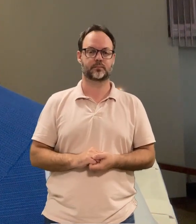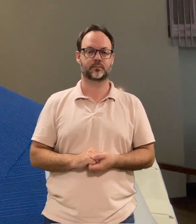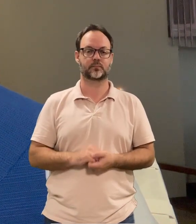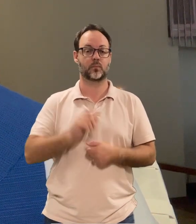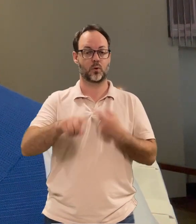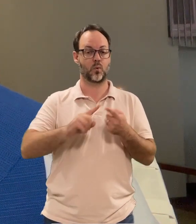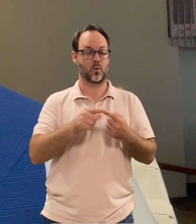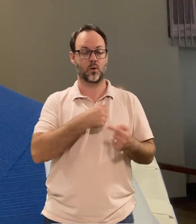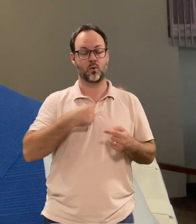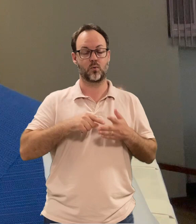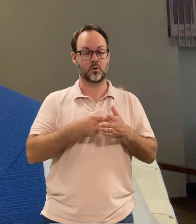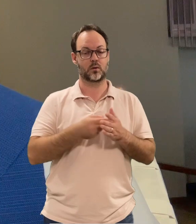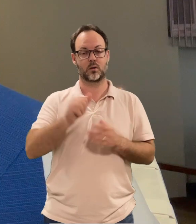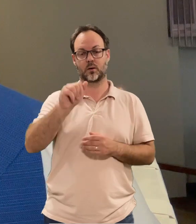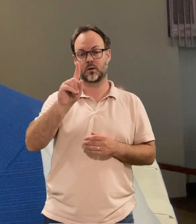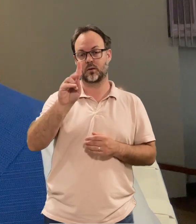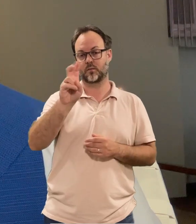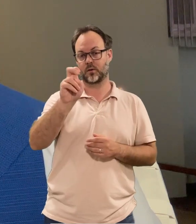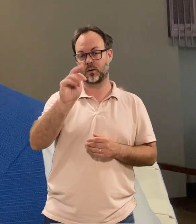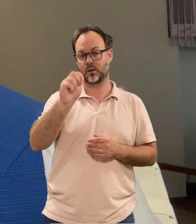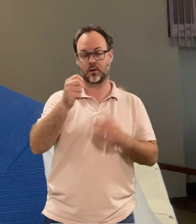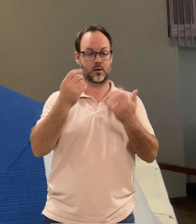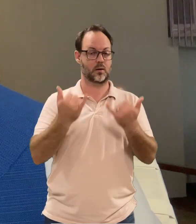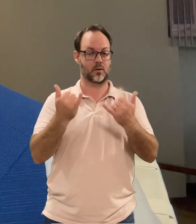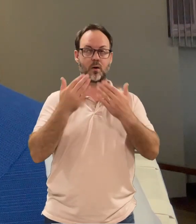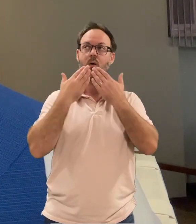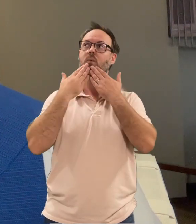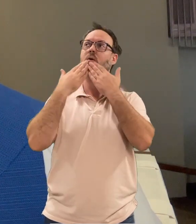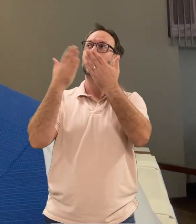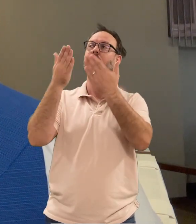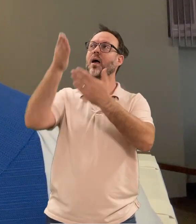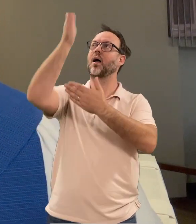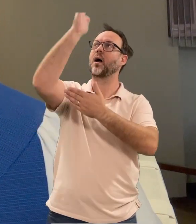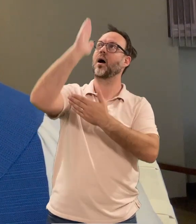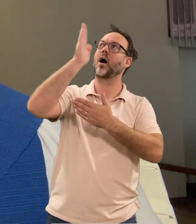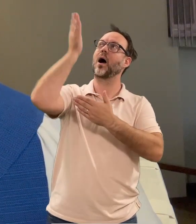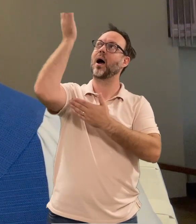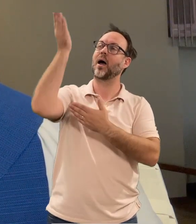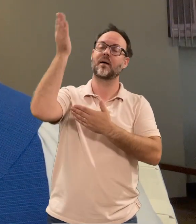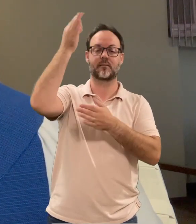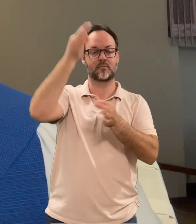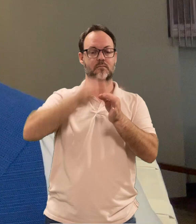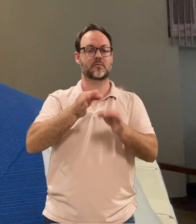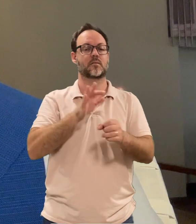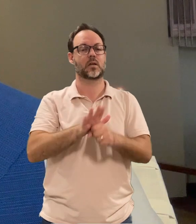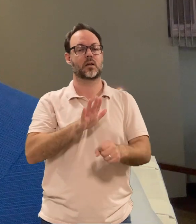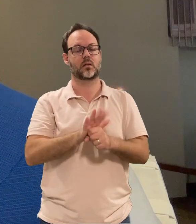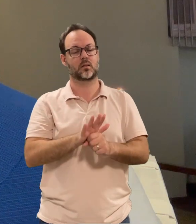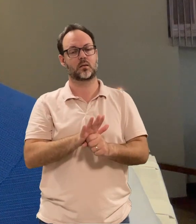day. As we begin Advent today, we thank God that he